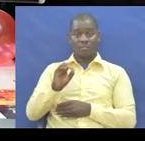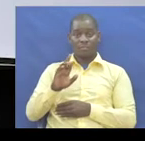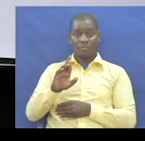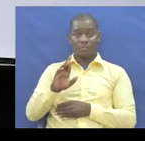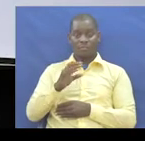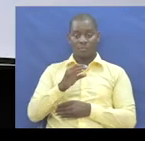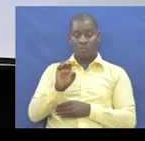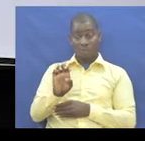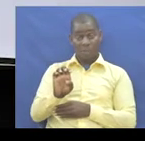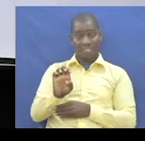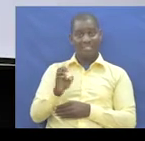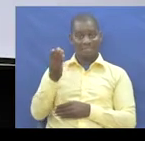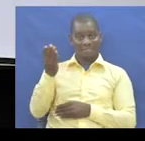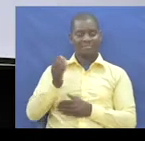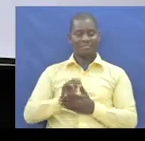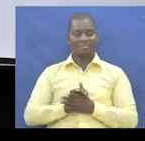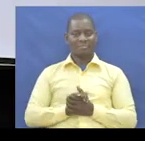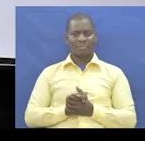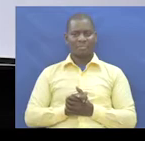force, that caused by force.